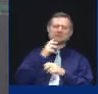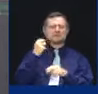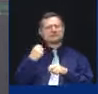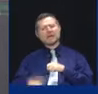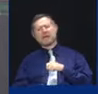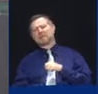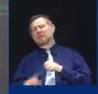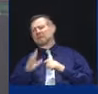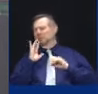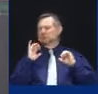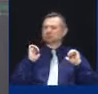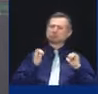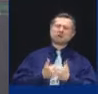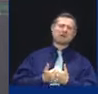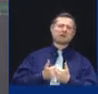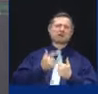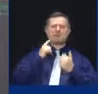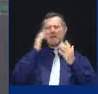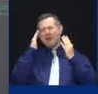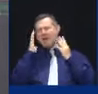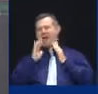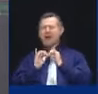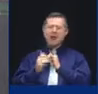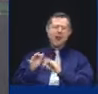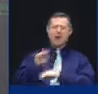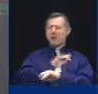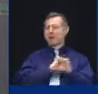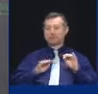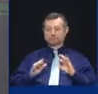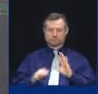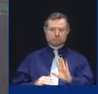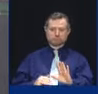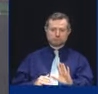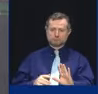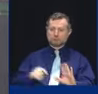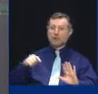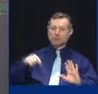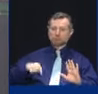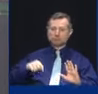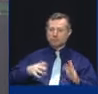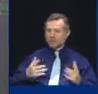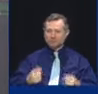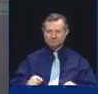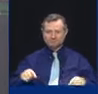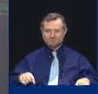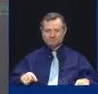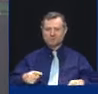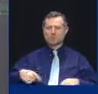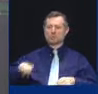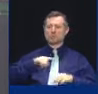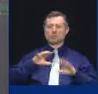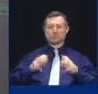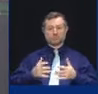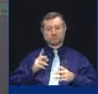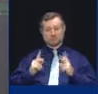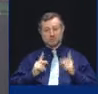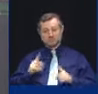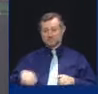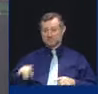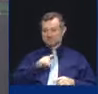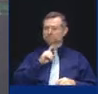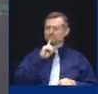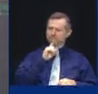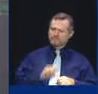so hard. But what happened here is you had a group of really dedicated, committed